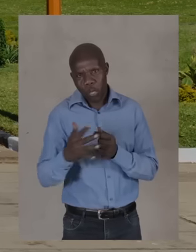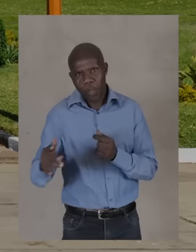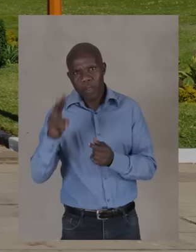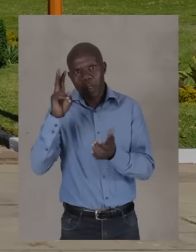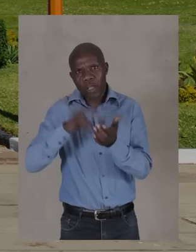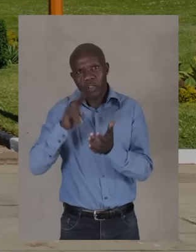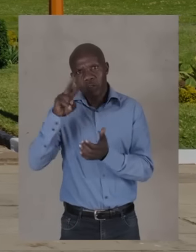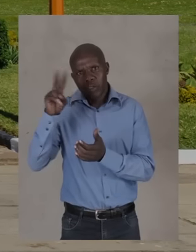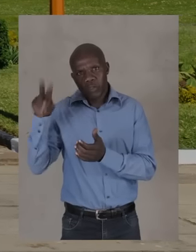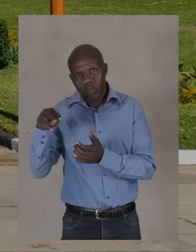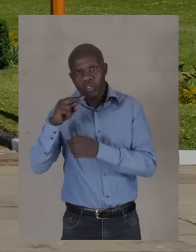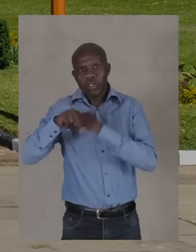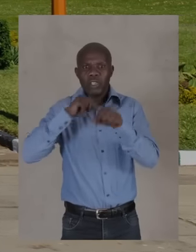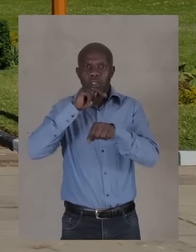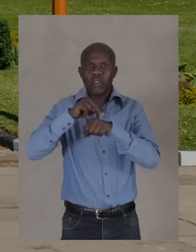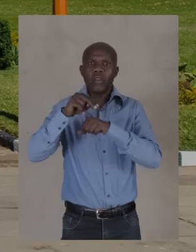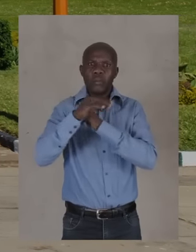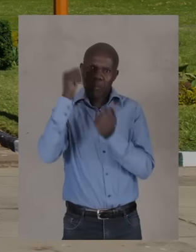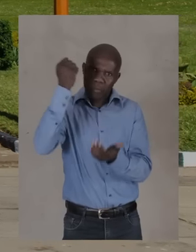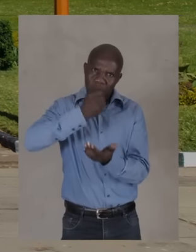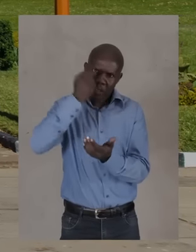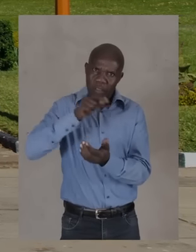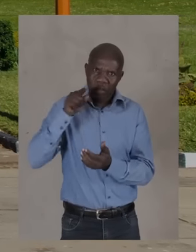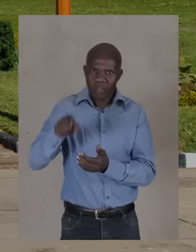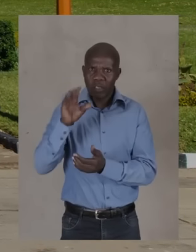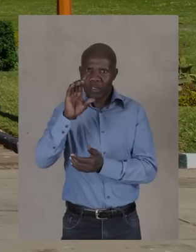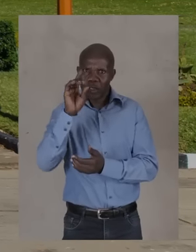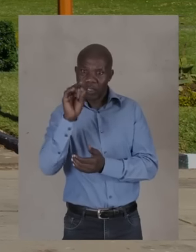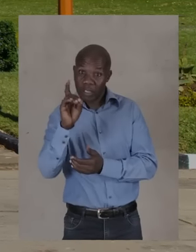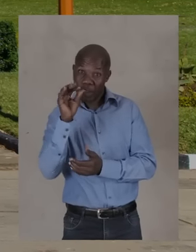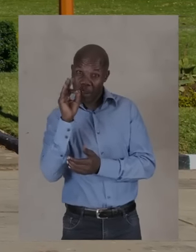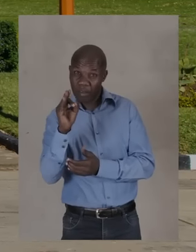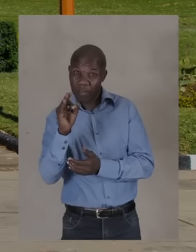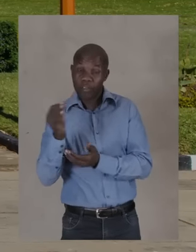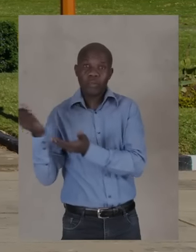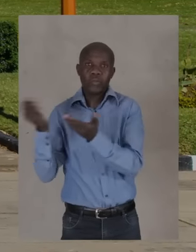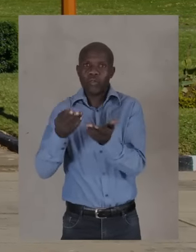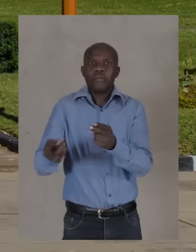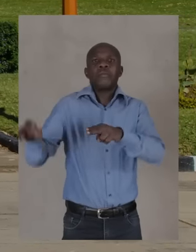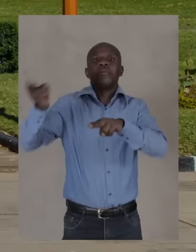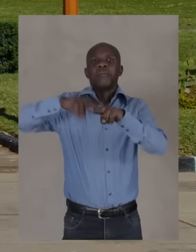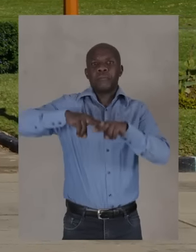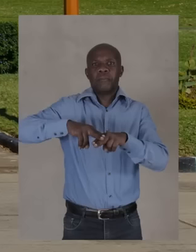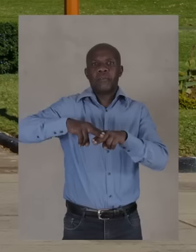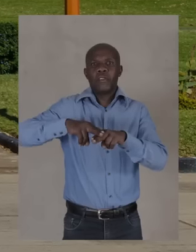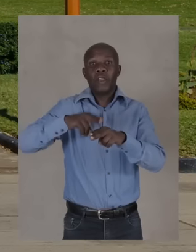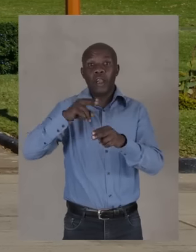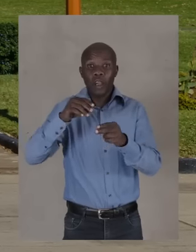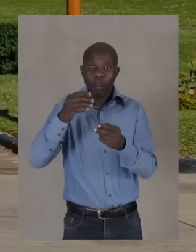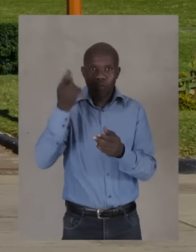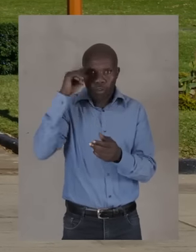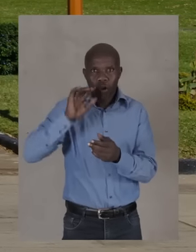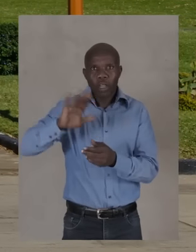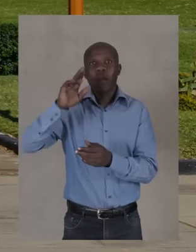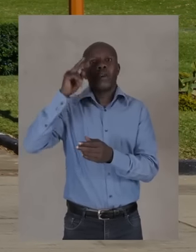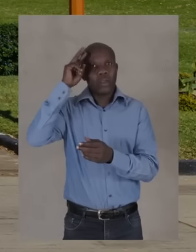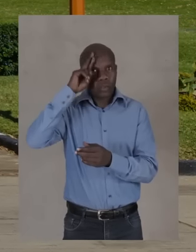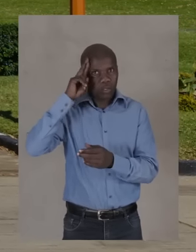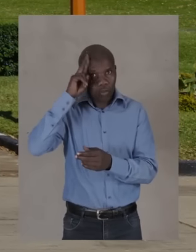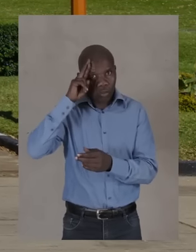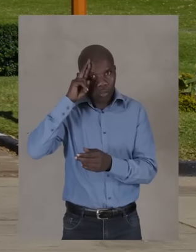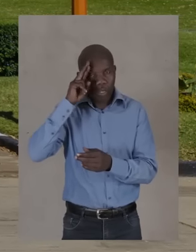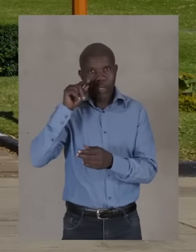In the 2022 Zambia National Budget, CDF saw an unprecedented increase in the size of funding and scope